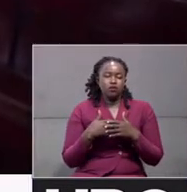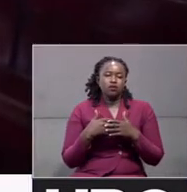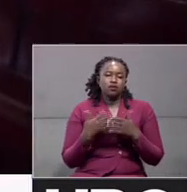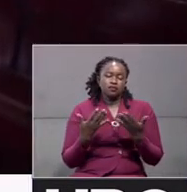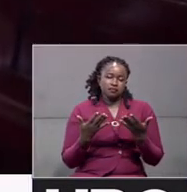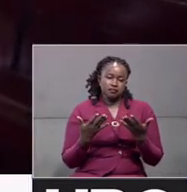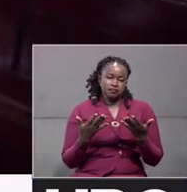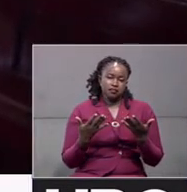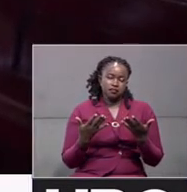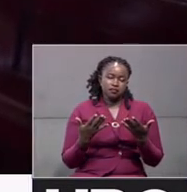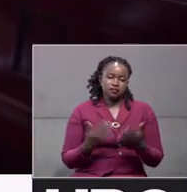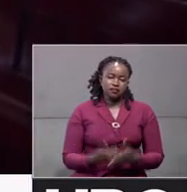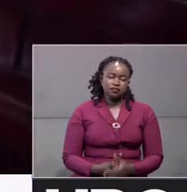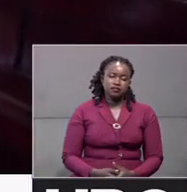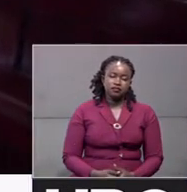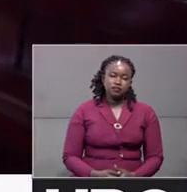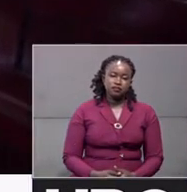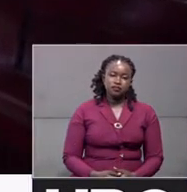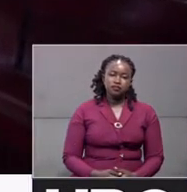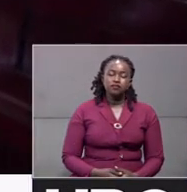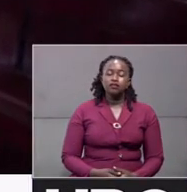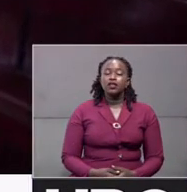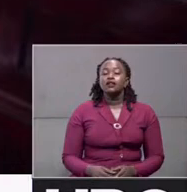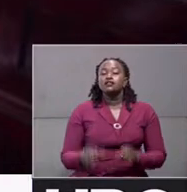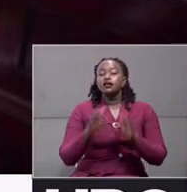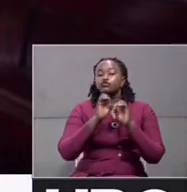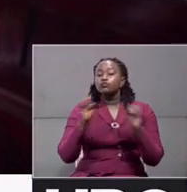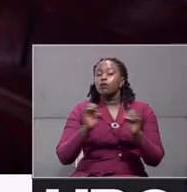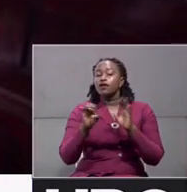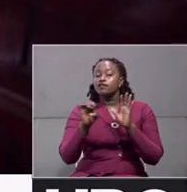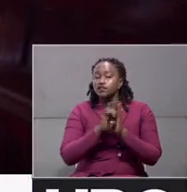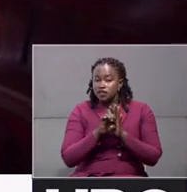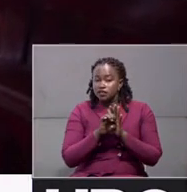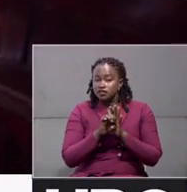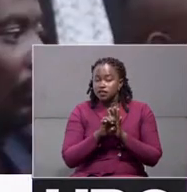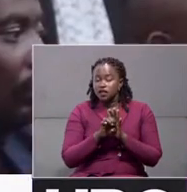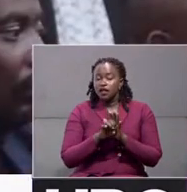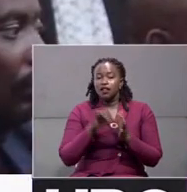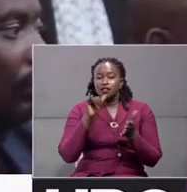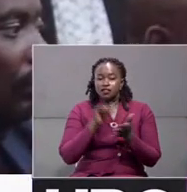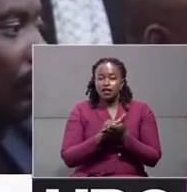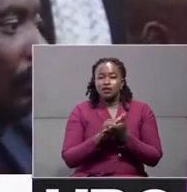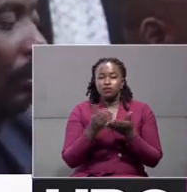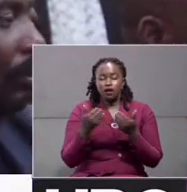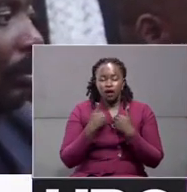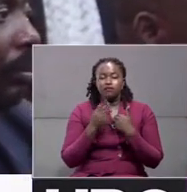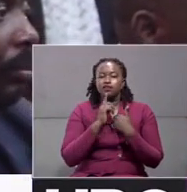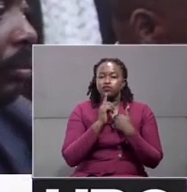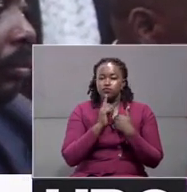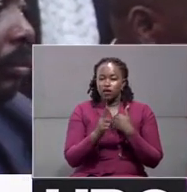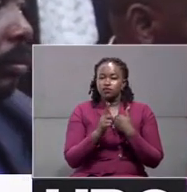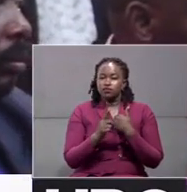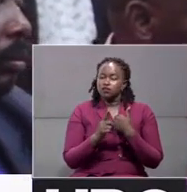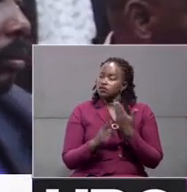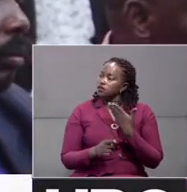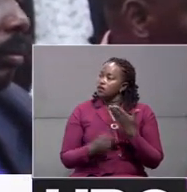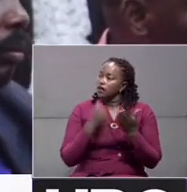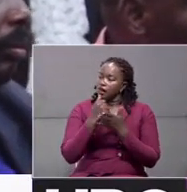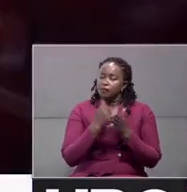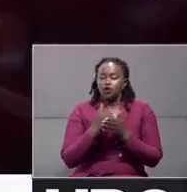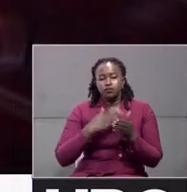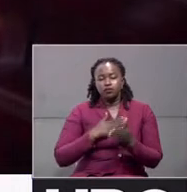There is no evidence that he has instructions to represent her. Because, my Lord,